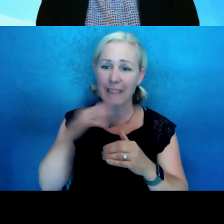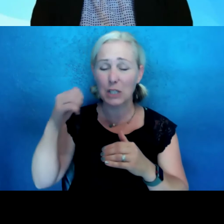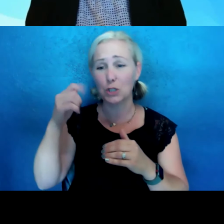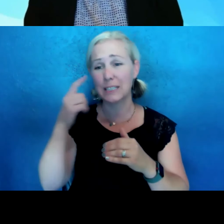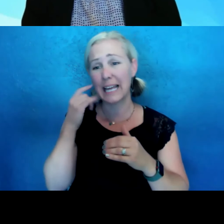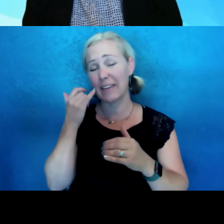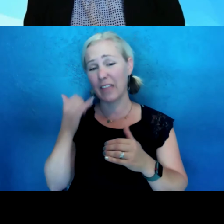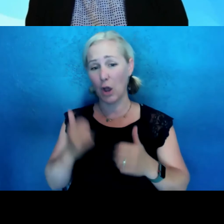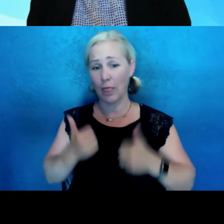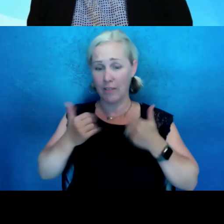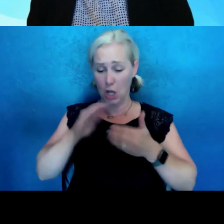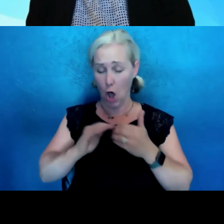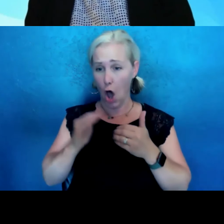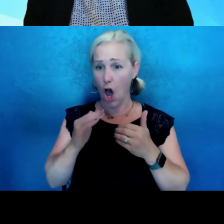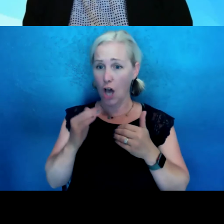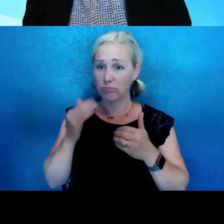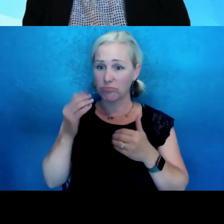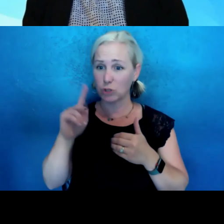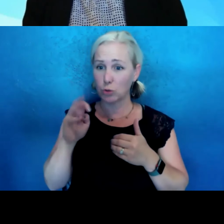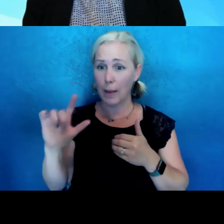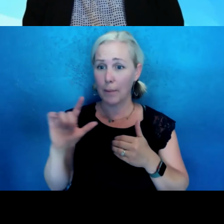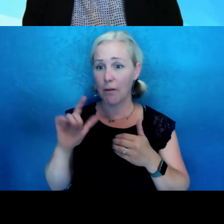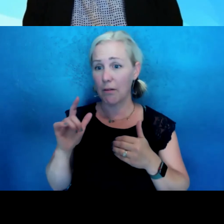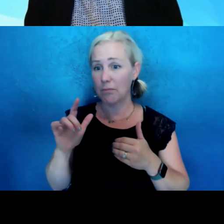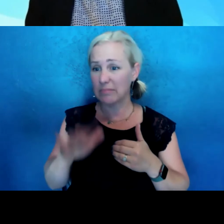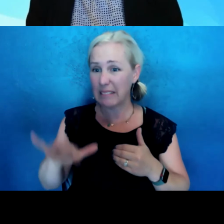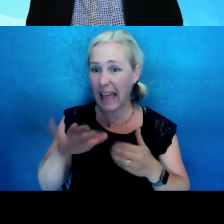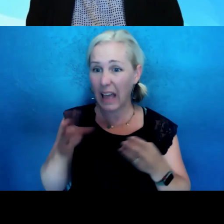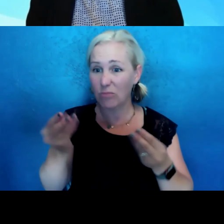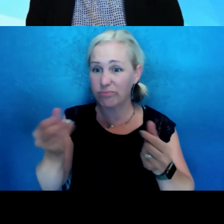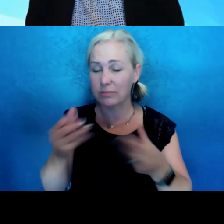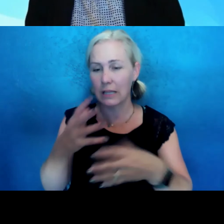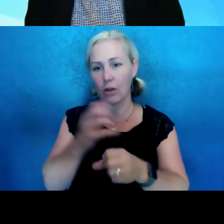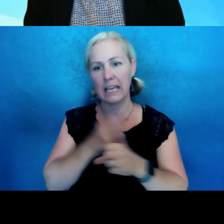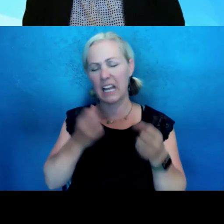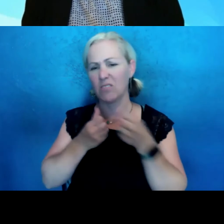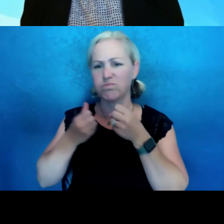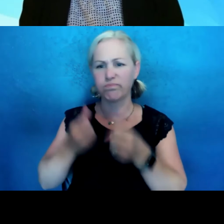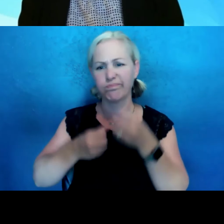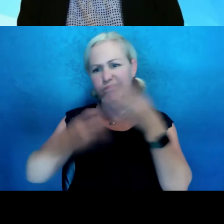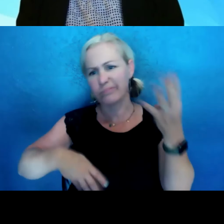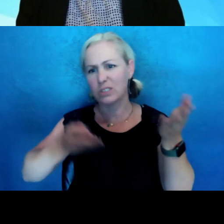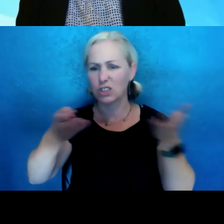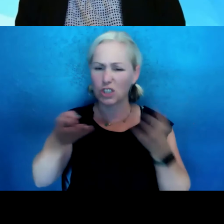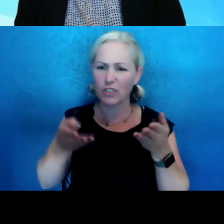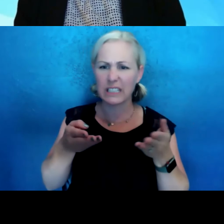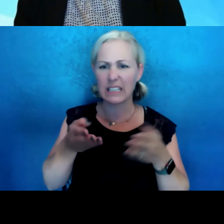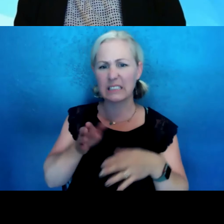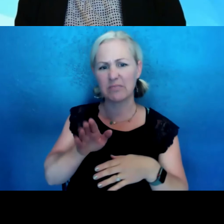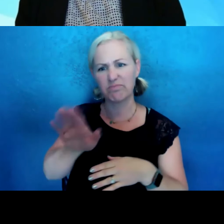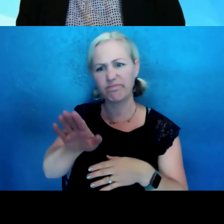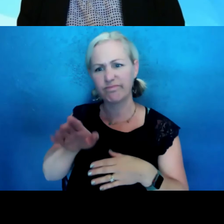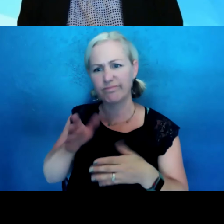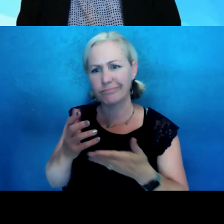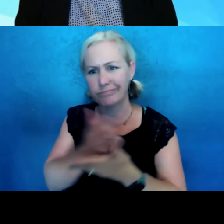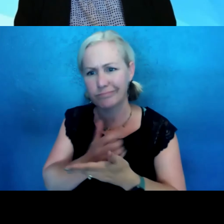other California communities, are getting the robust services that they are entitled to, that are theirs, and to help them thrive in the